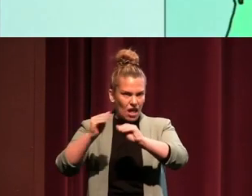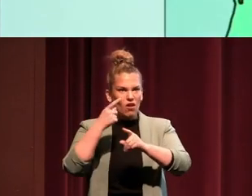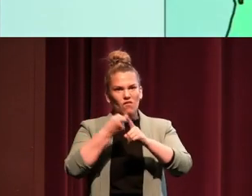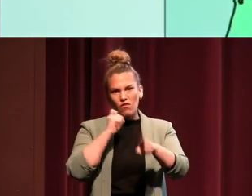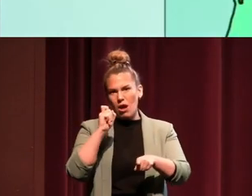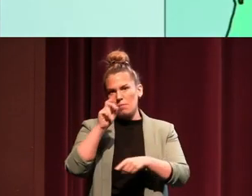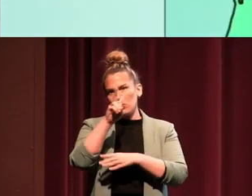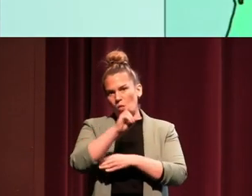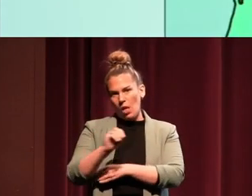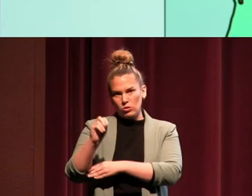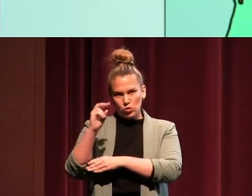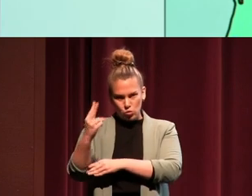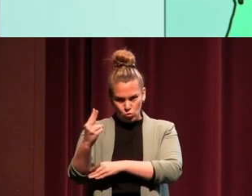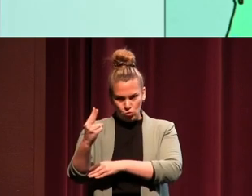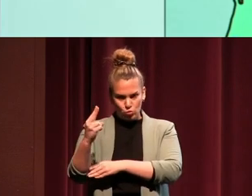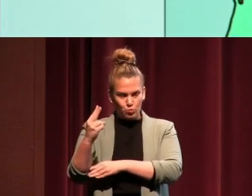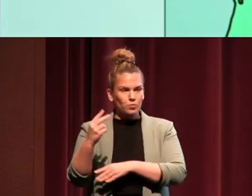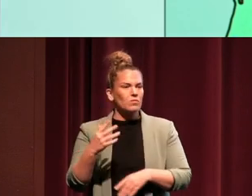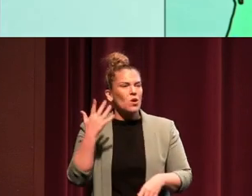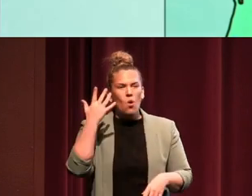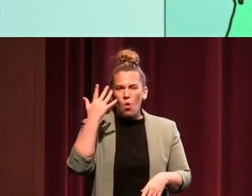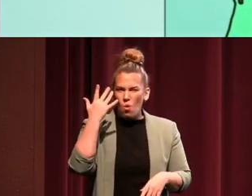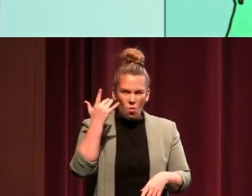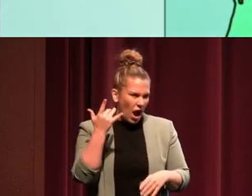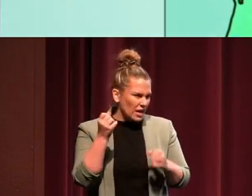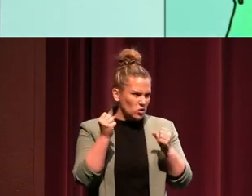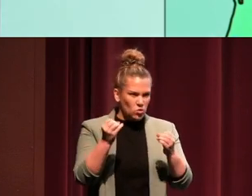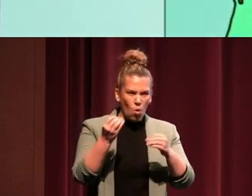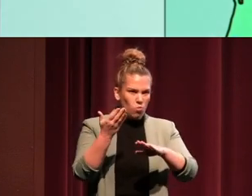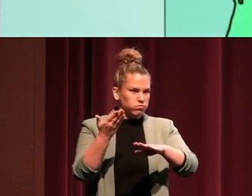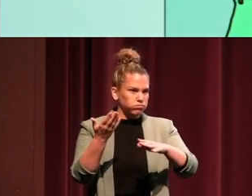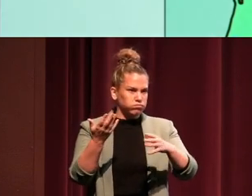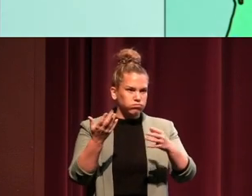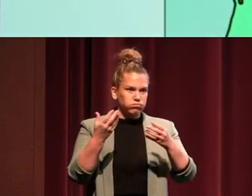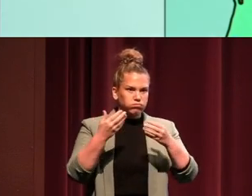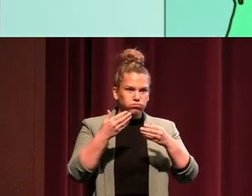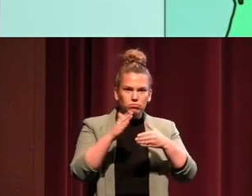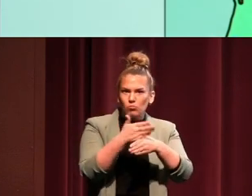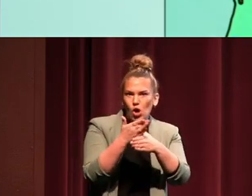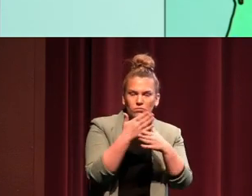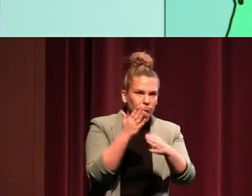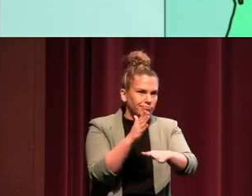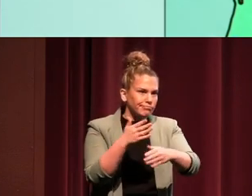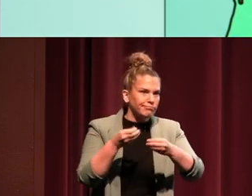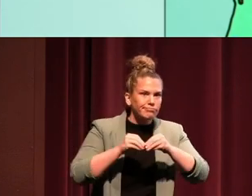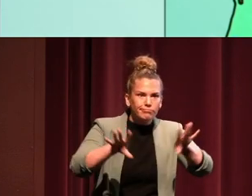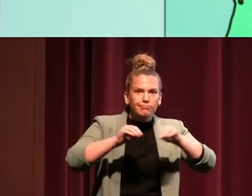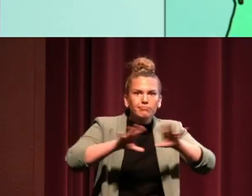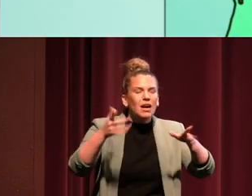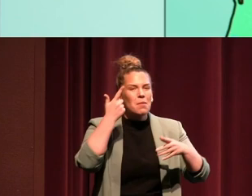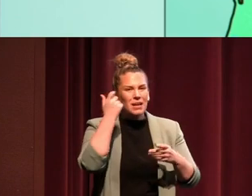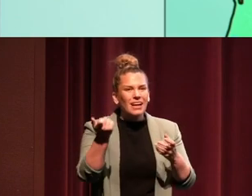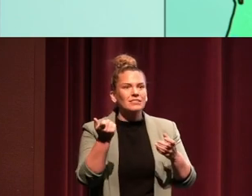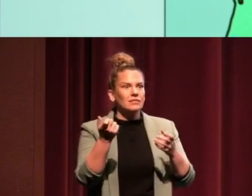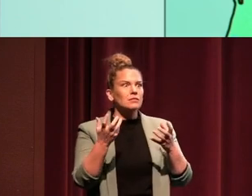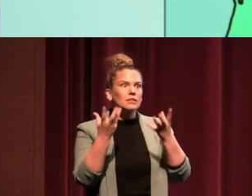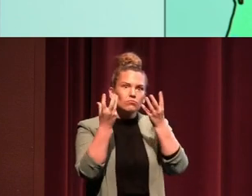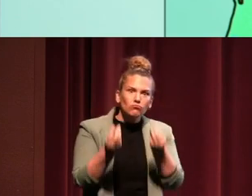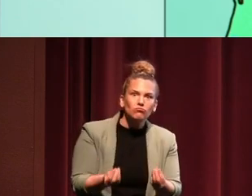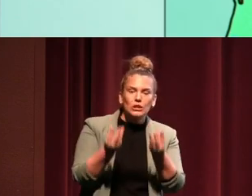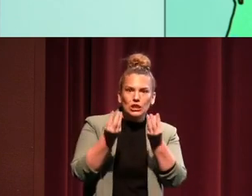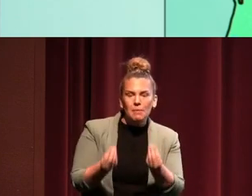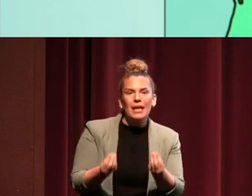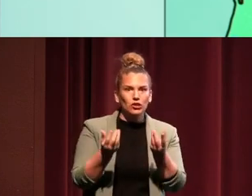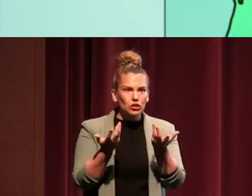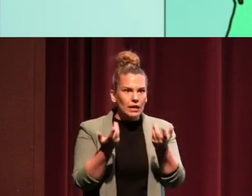2002. Why is it so moist and productive? Well, because it's so moist and productive, here's a map of precipitation. And the most important thing to